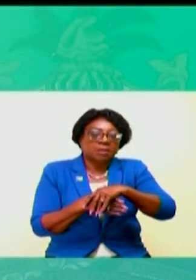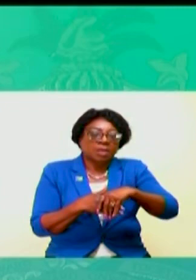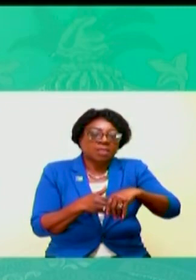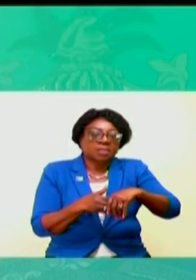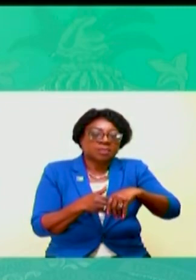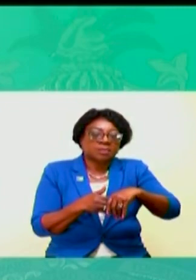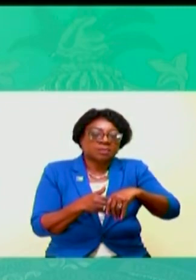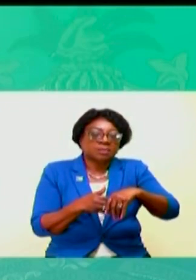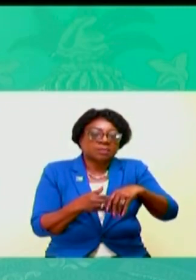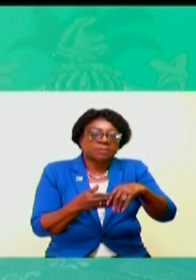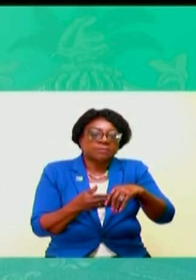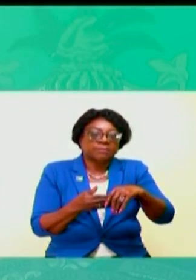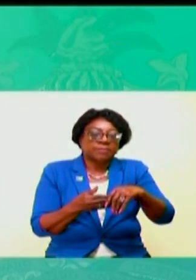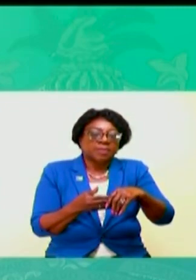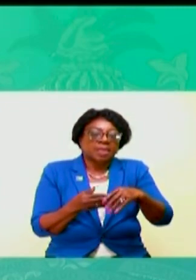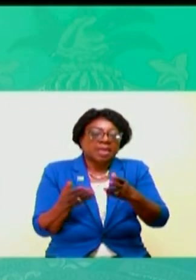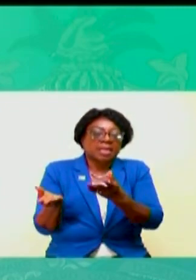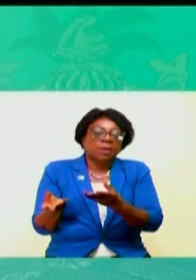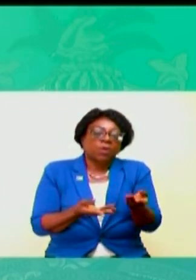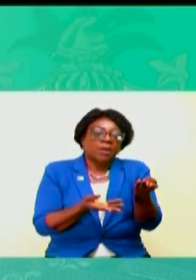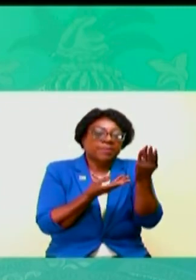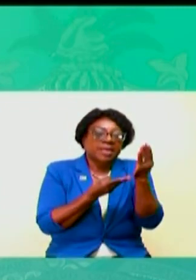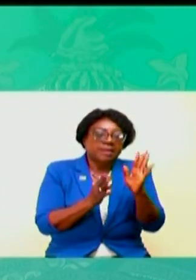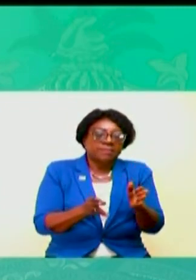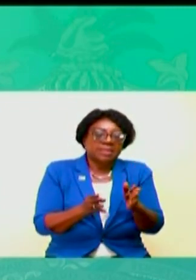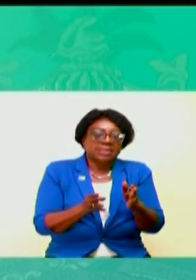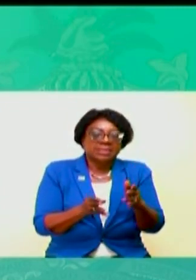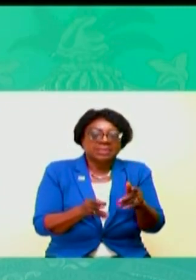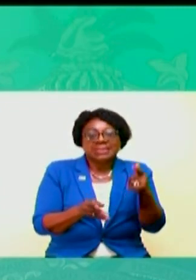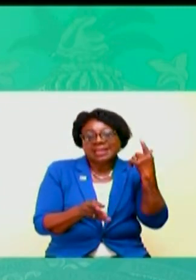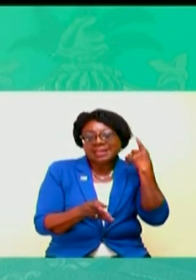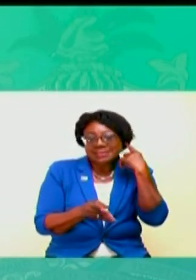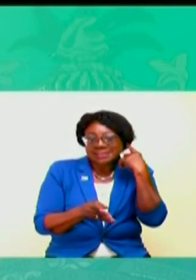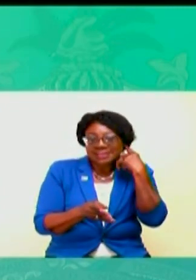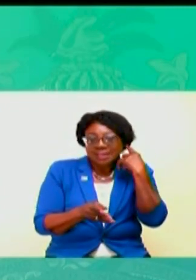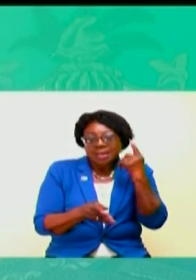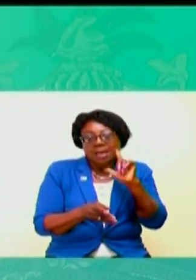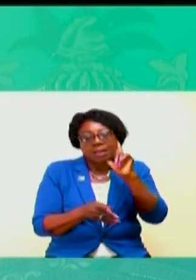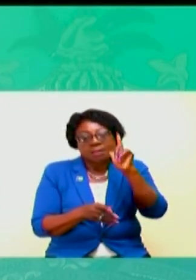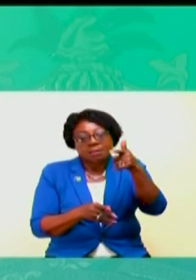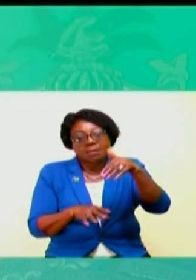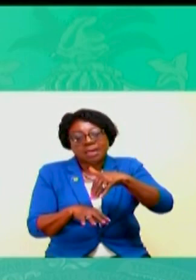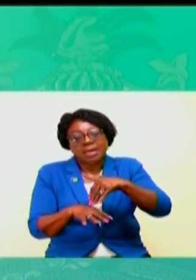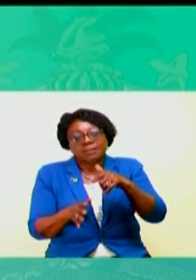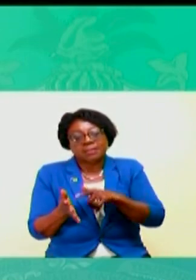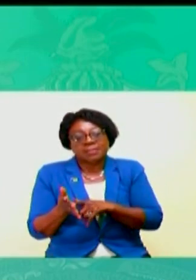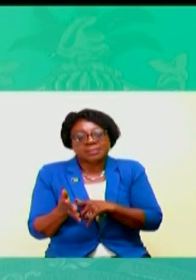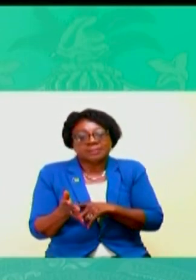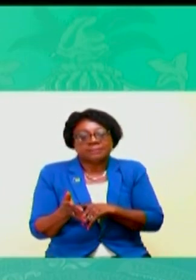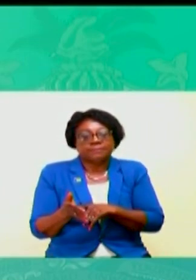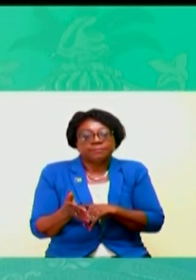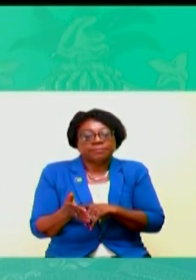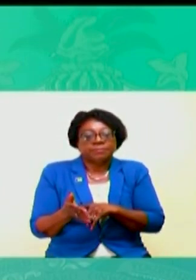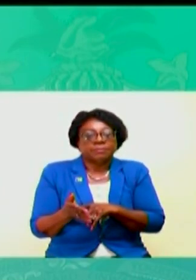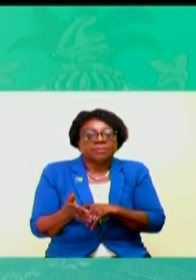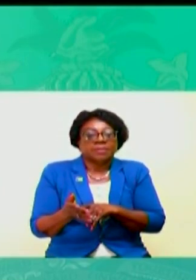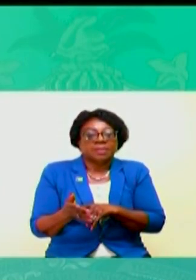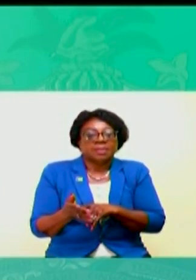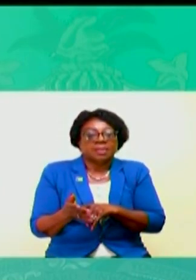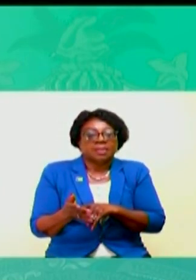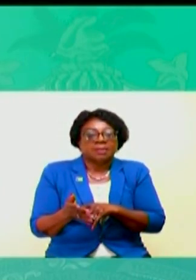$18 million, Bahamians. And I want Bahamians to listen and look at this. This is critical. I'll put this here. Now, you would take